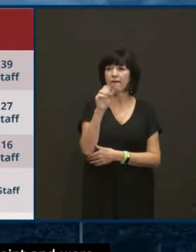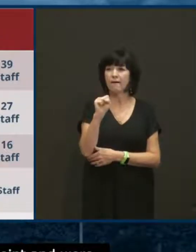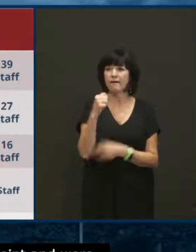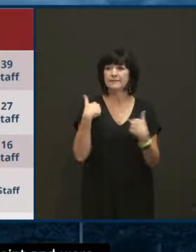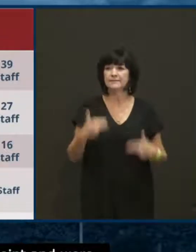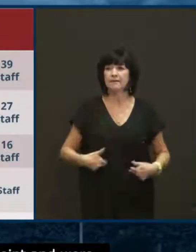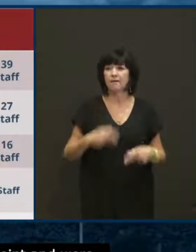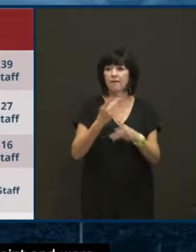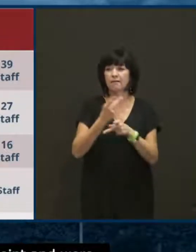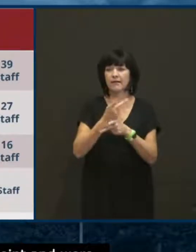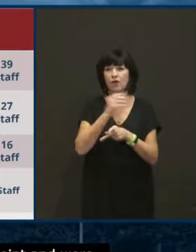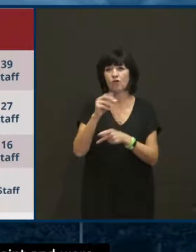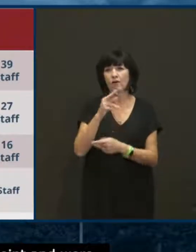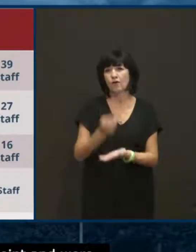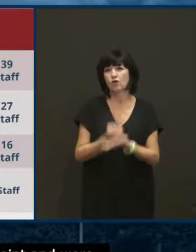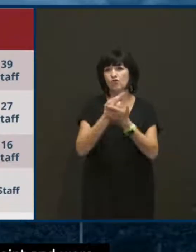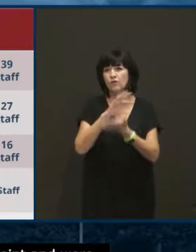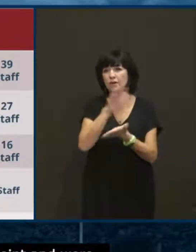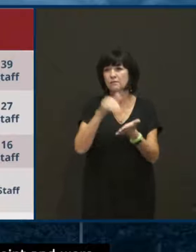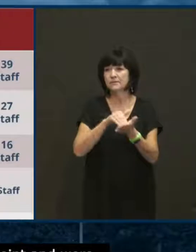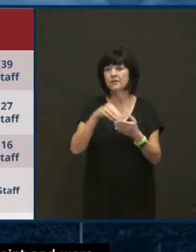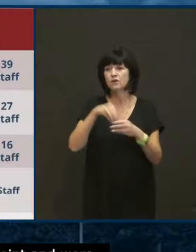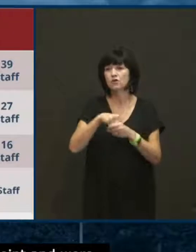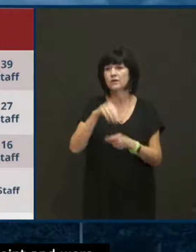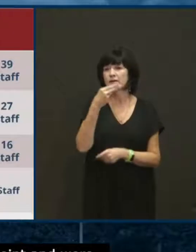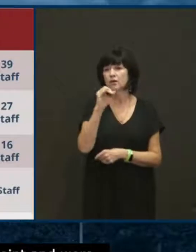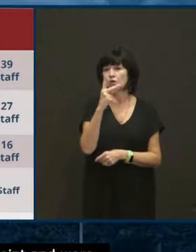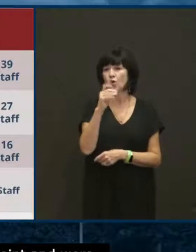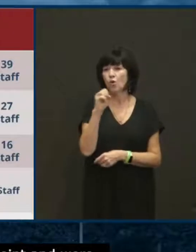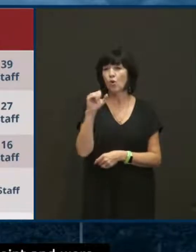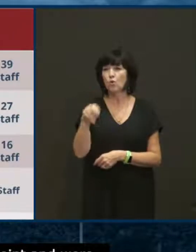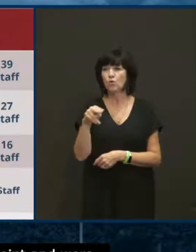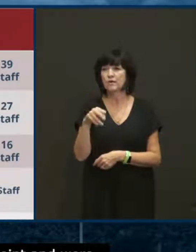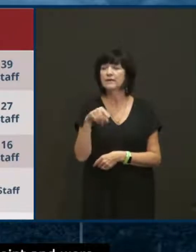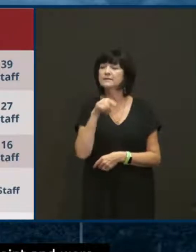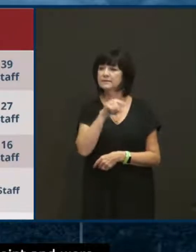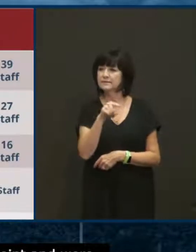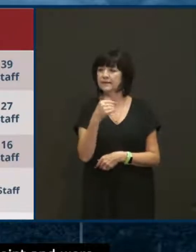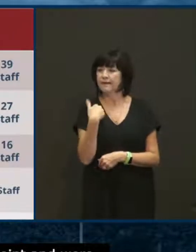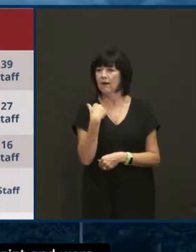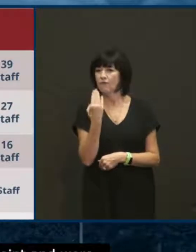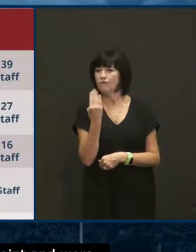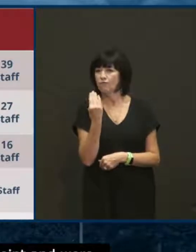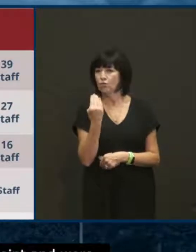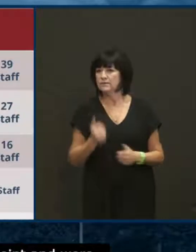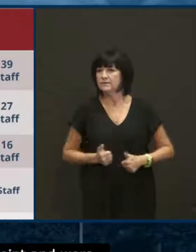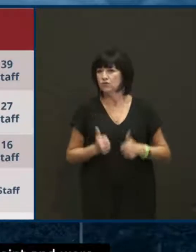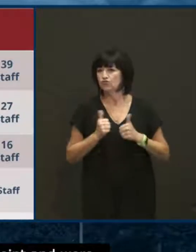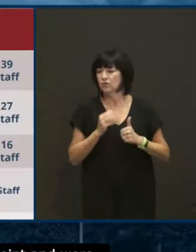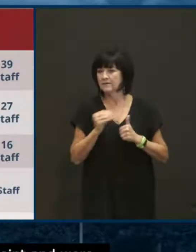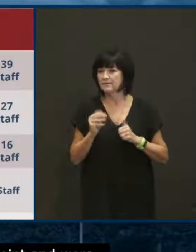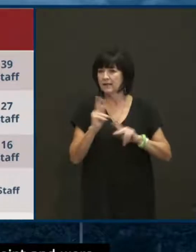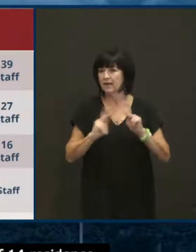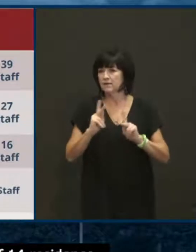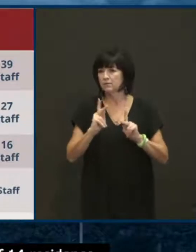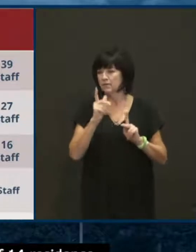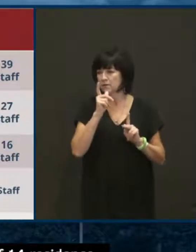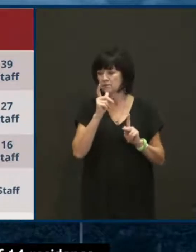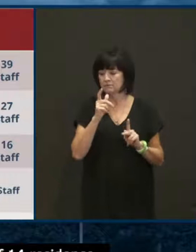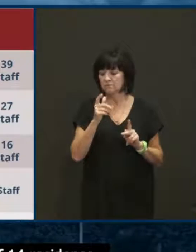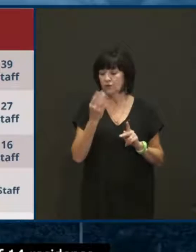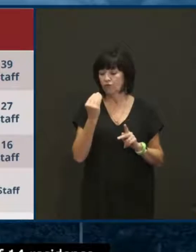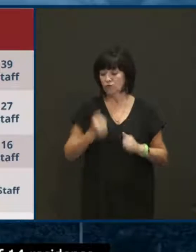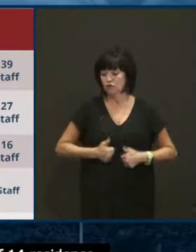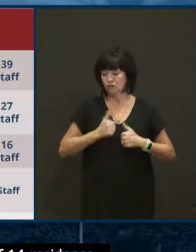which has a combination of 14 residents and staff. Overall, though, across long-term